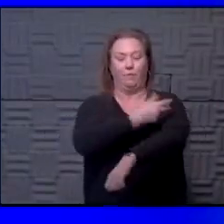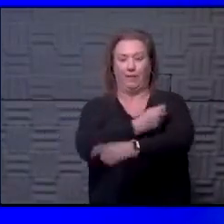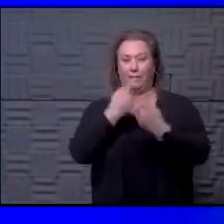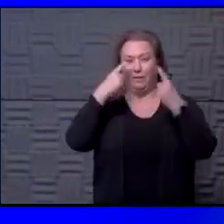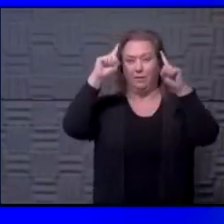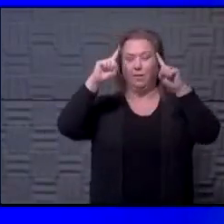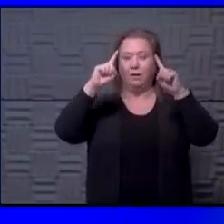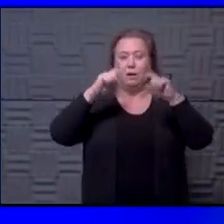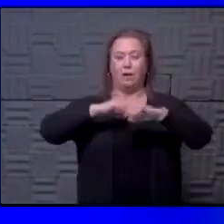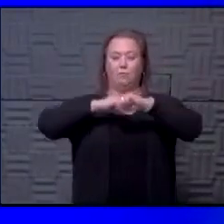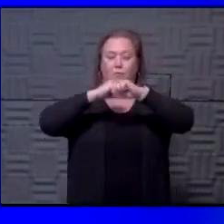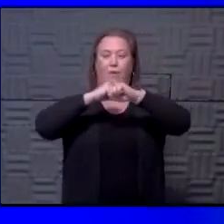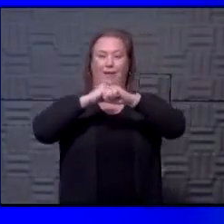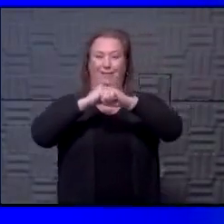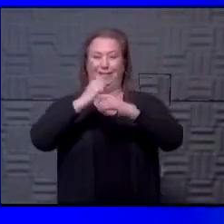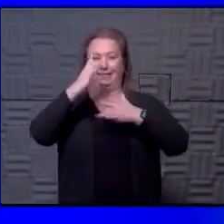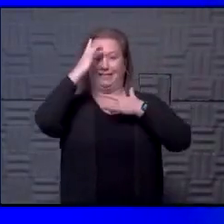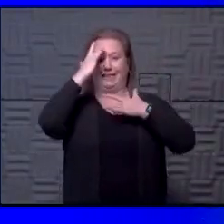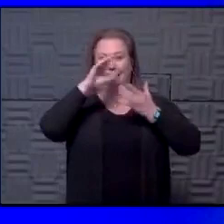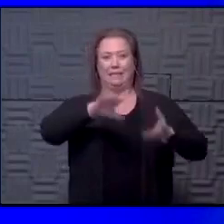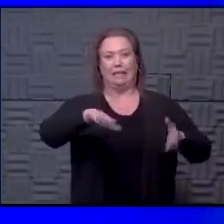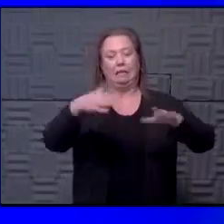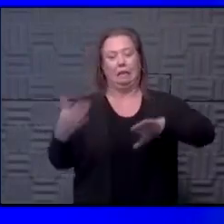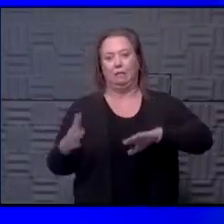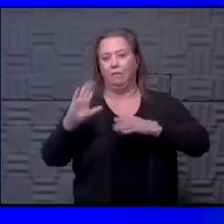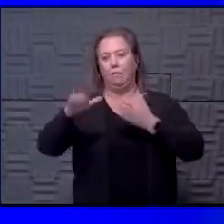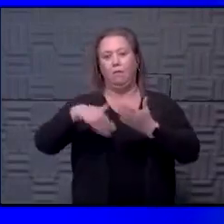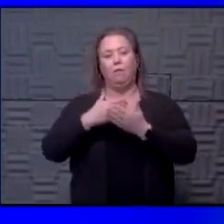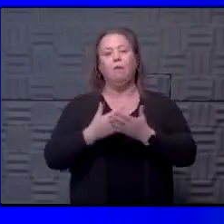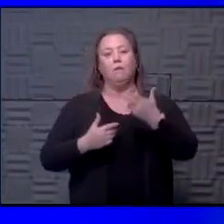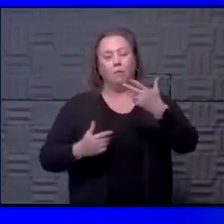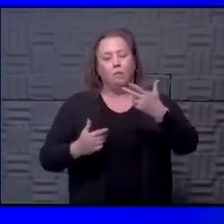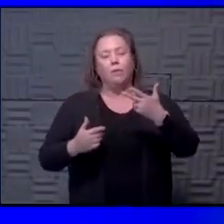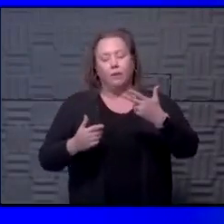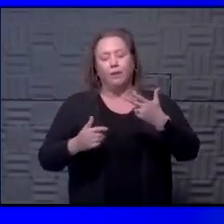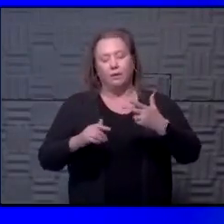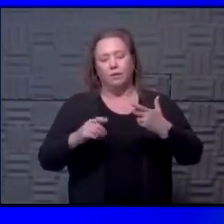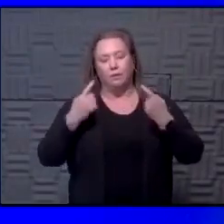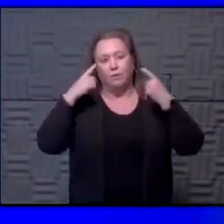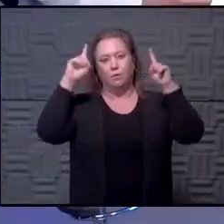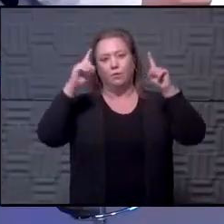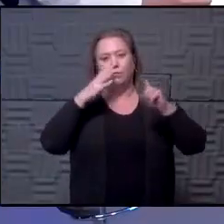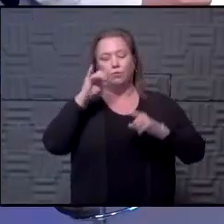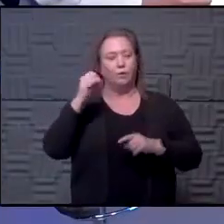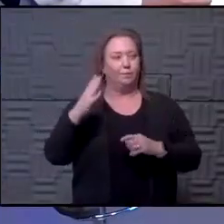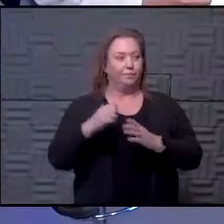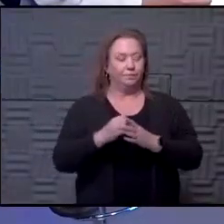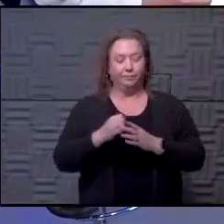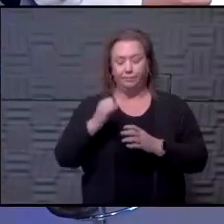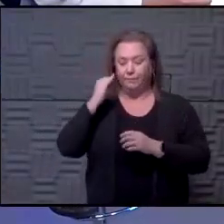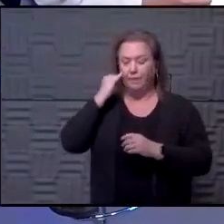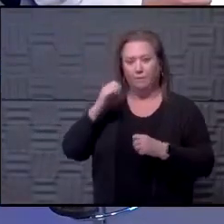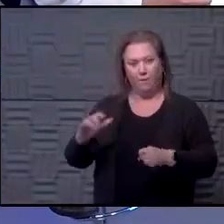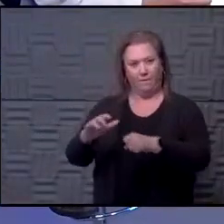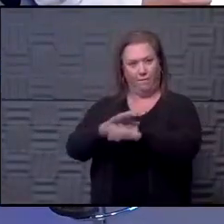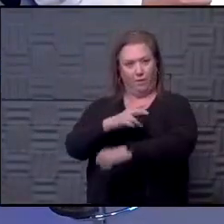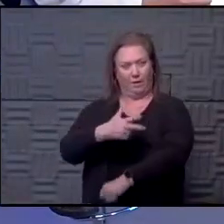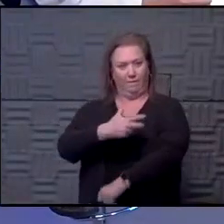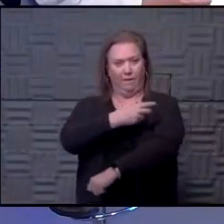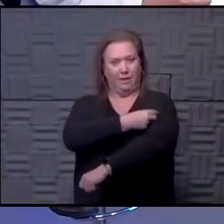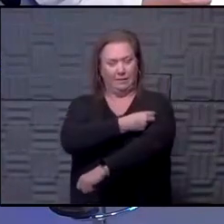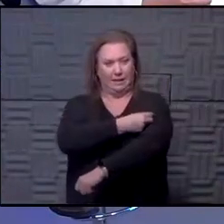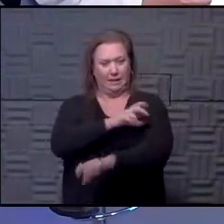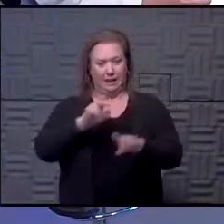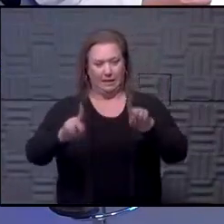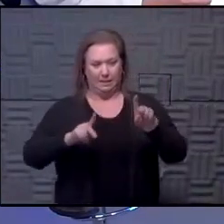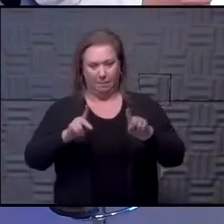goes with preventing critical illness and death, they all work very well in doing that. All right. if we are fully vaccinated and the people we are with